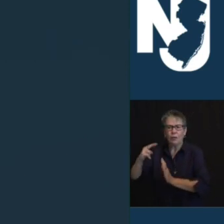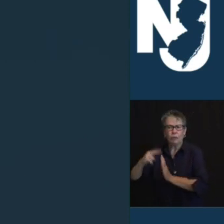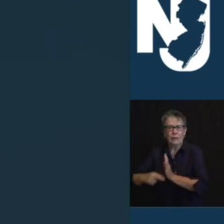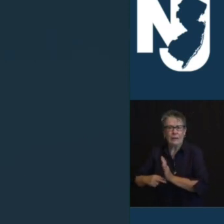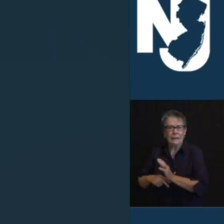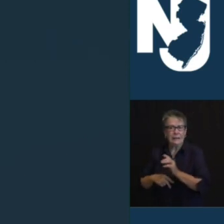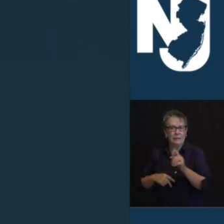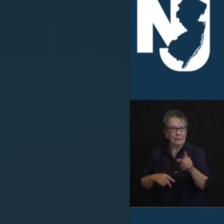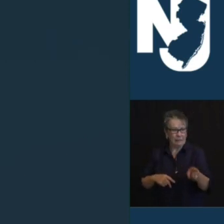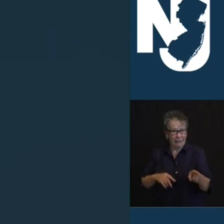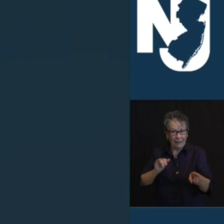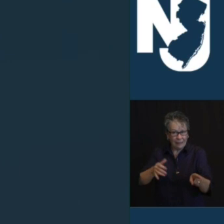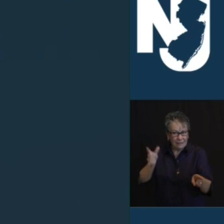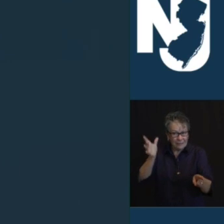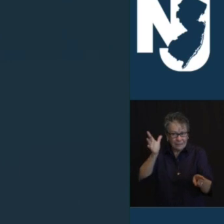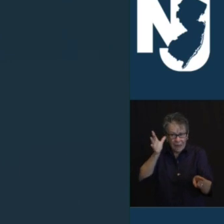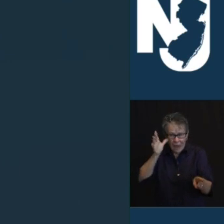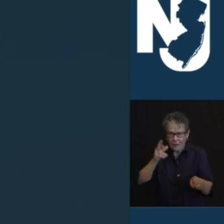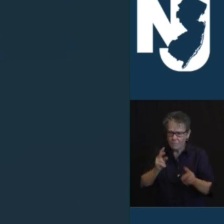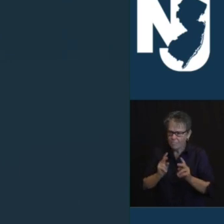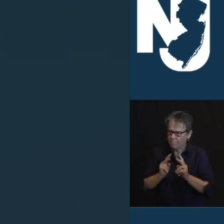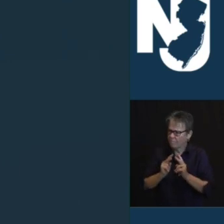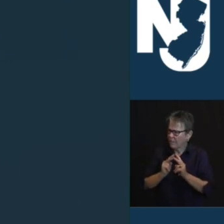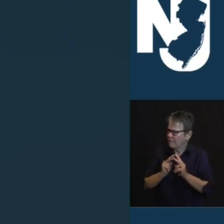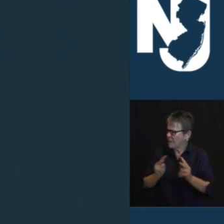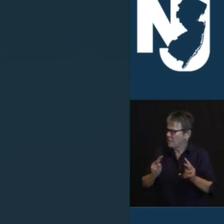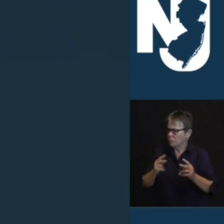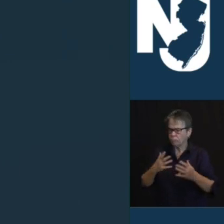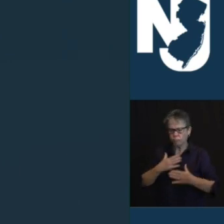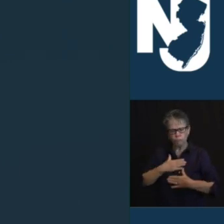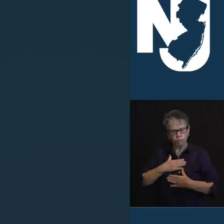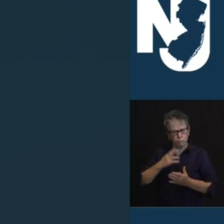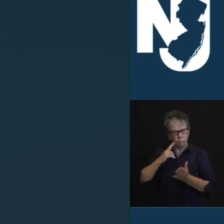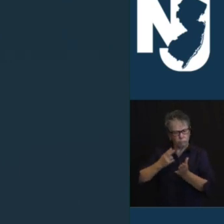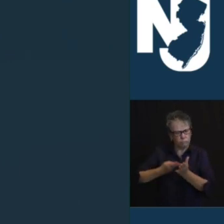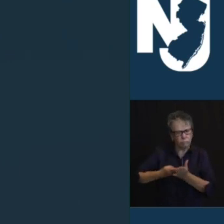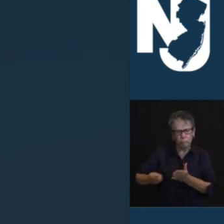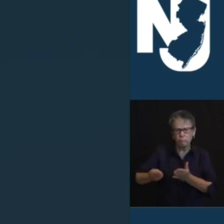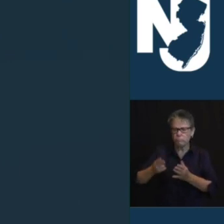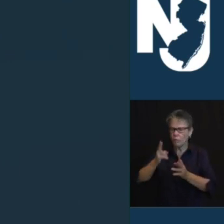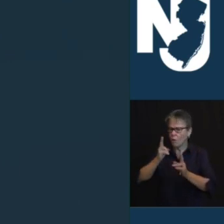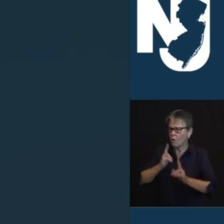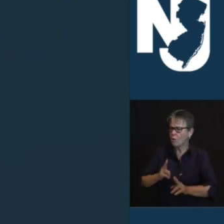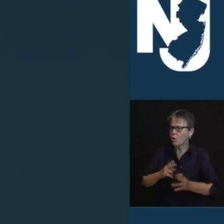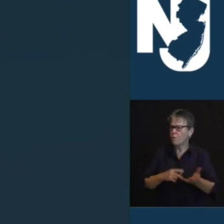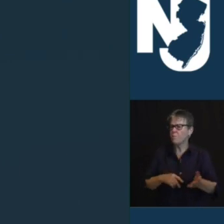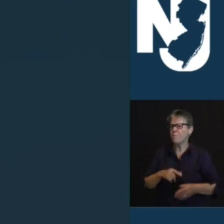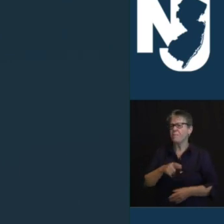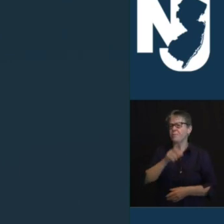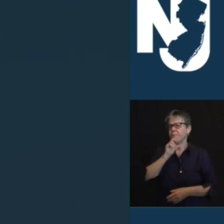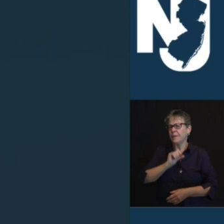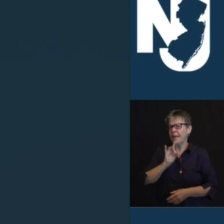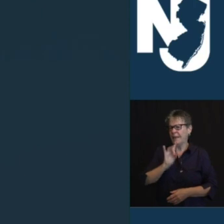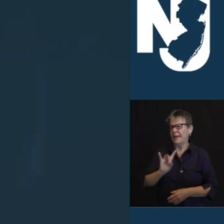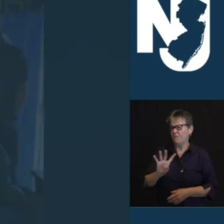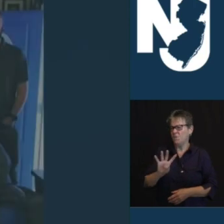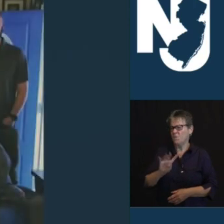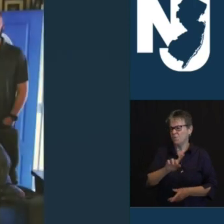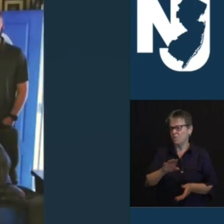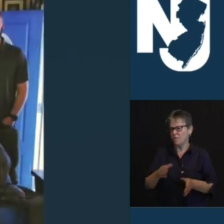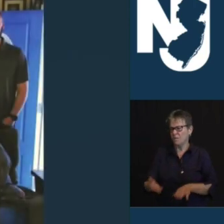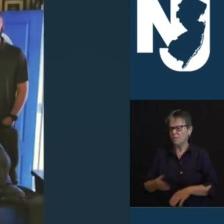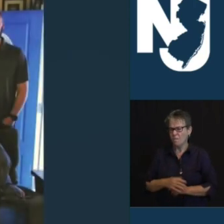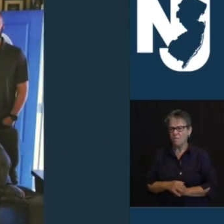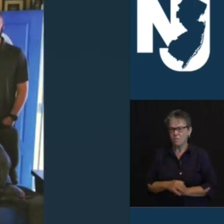dad, that guy right there. James was 84 years old. May God bless and watch over you, my friend. And finally today, we